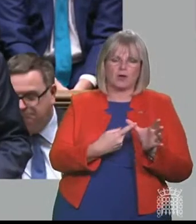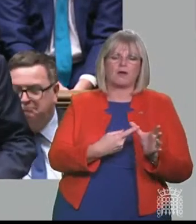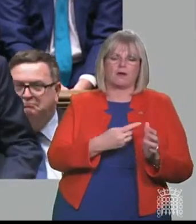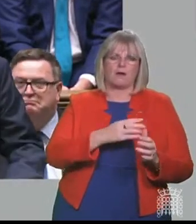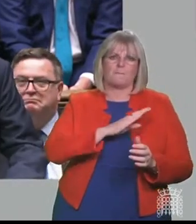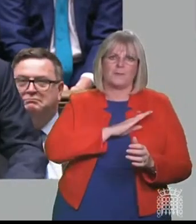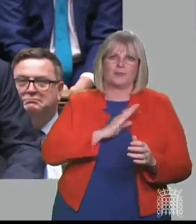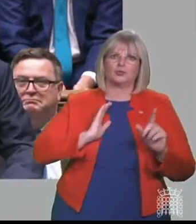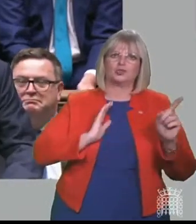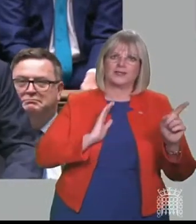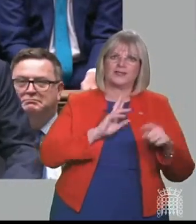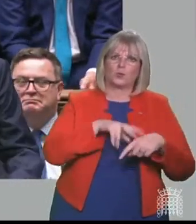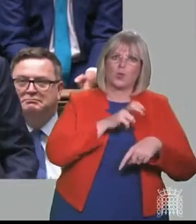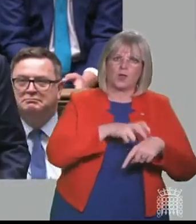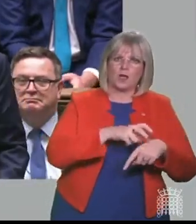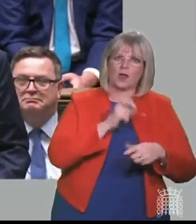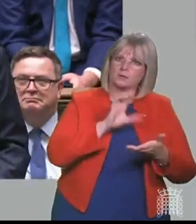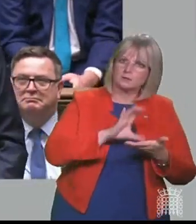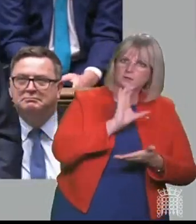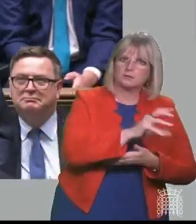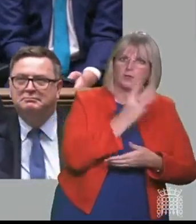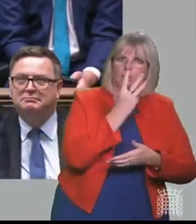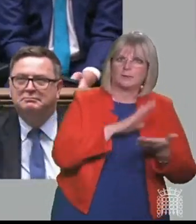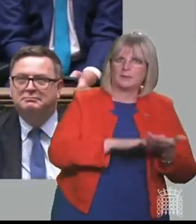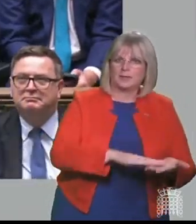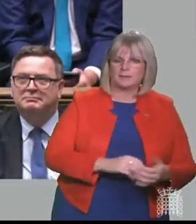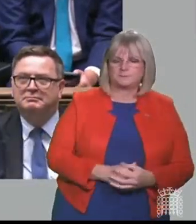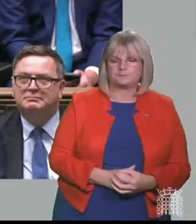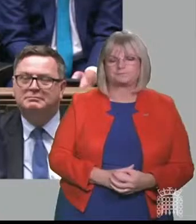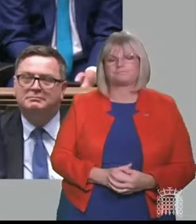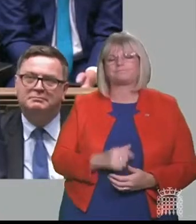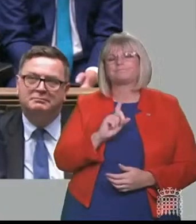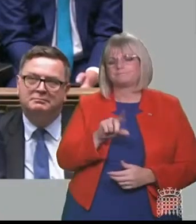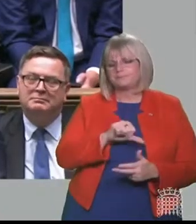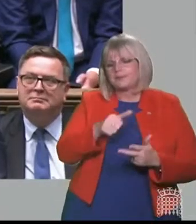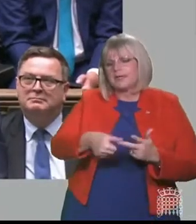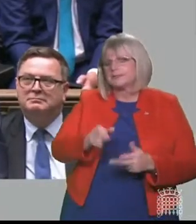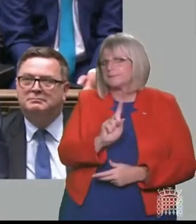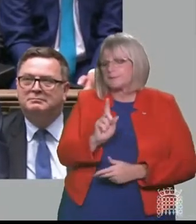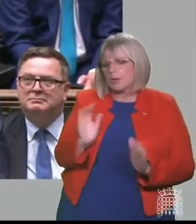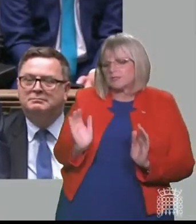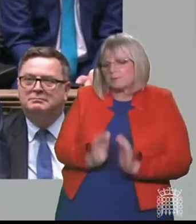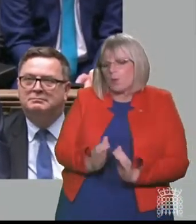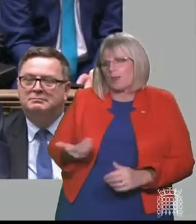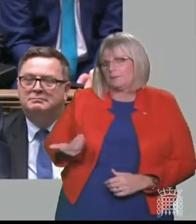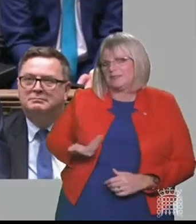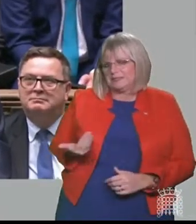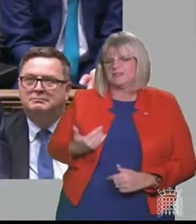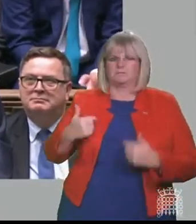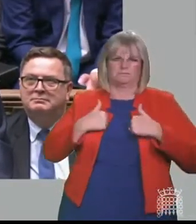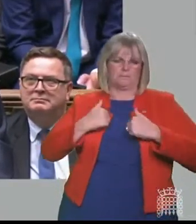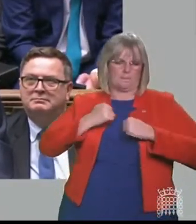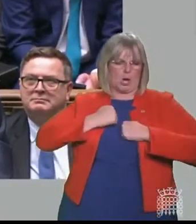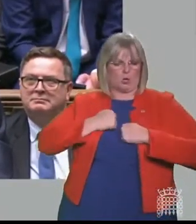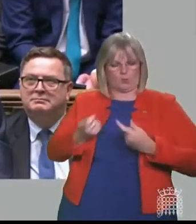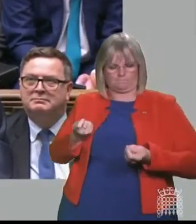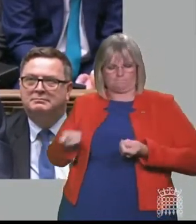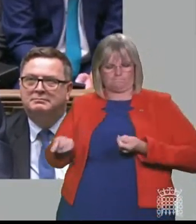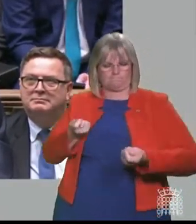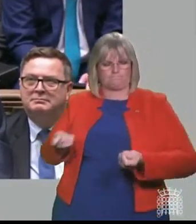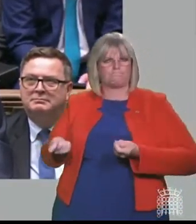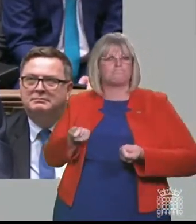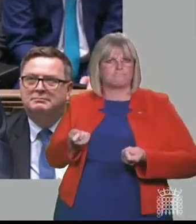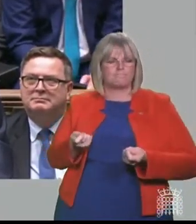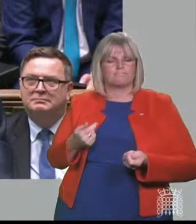Next, small business. I ran my own one for 14 years, and I've always known that every big business was a small